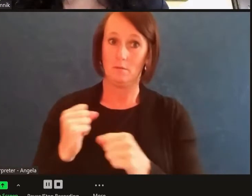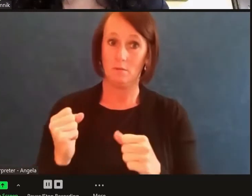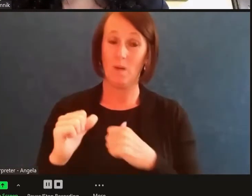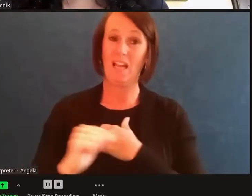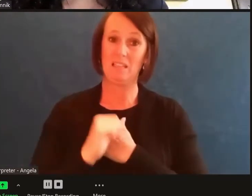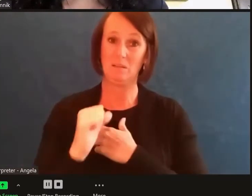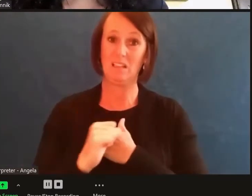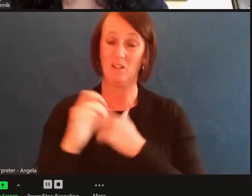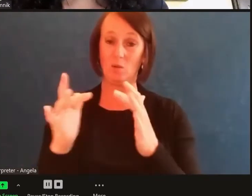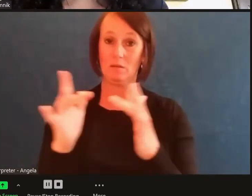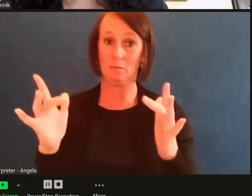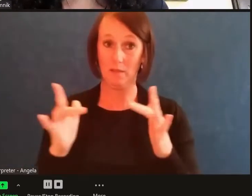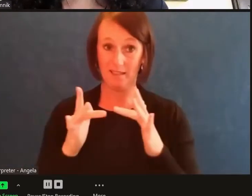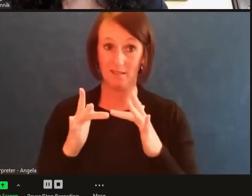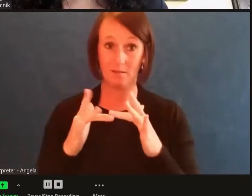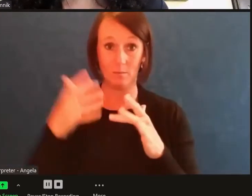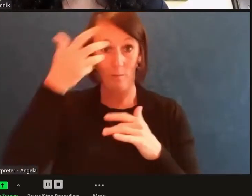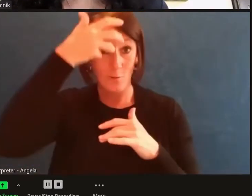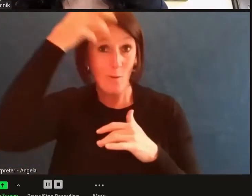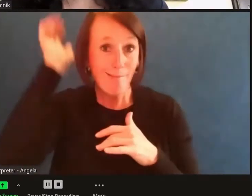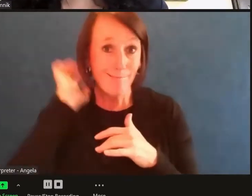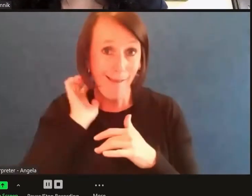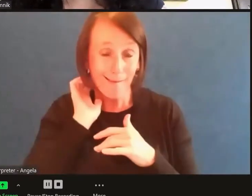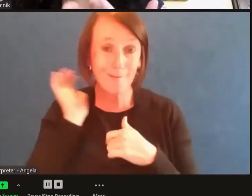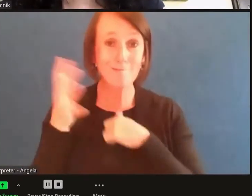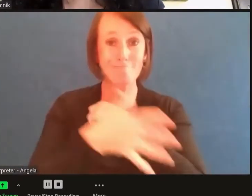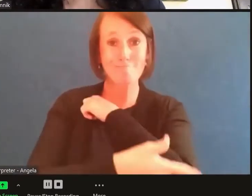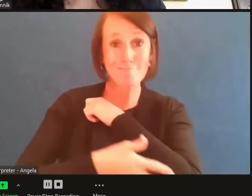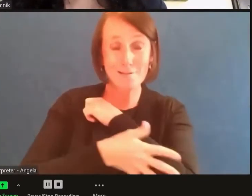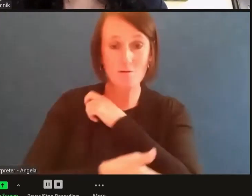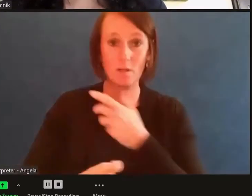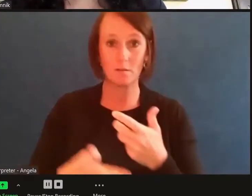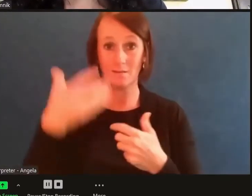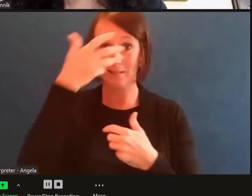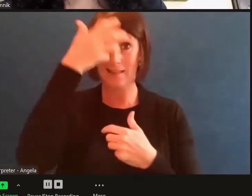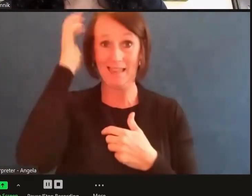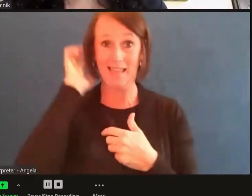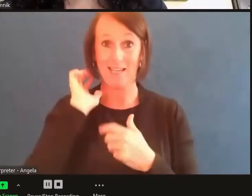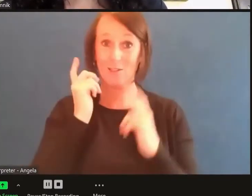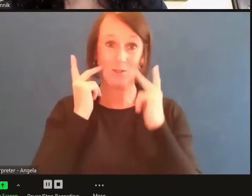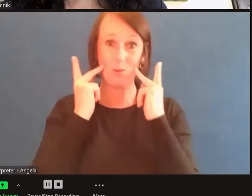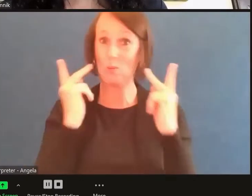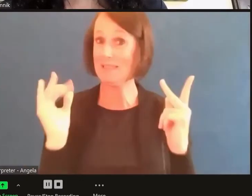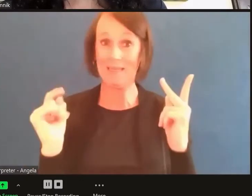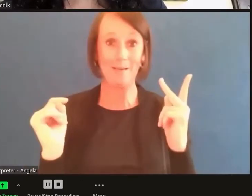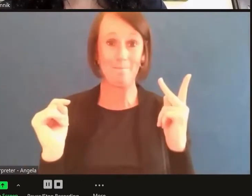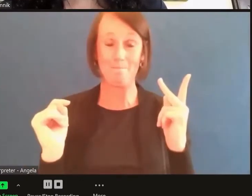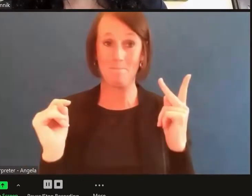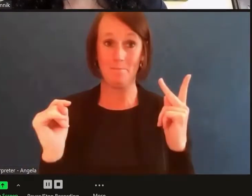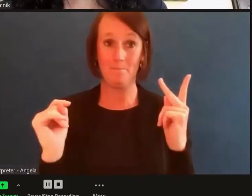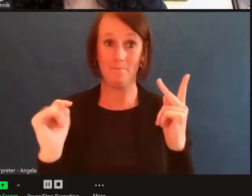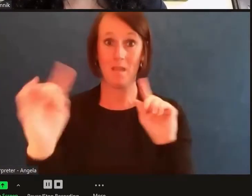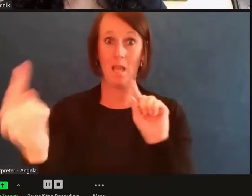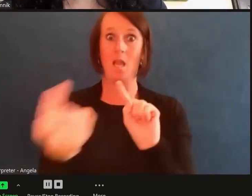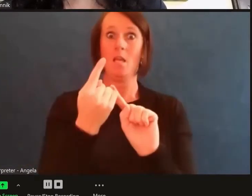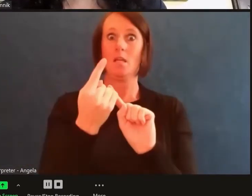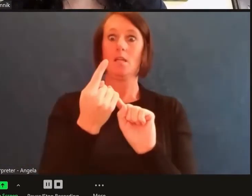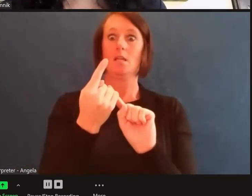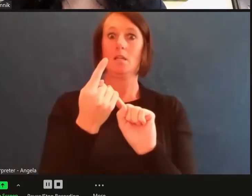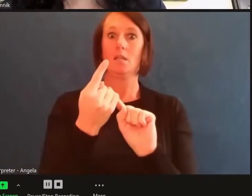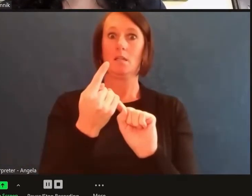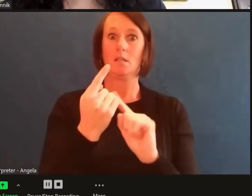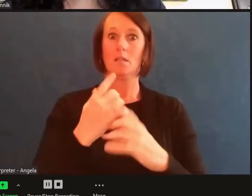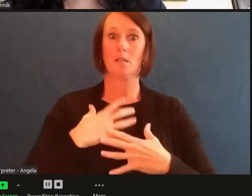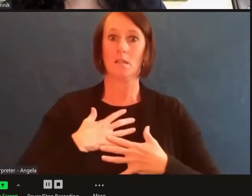places, including lion country. With lions, you don't see them until you're dead, basically.